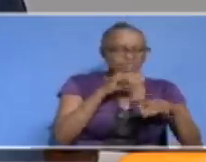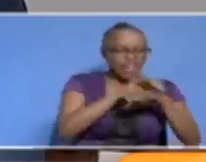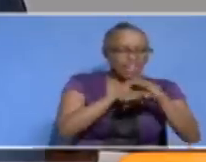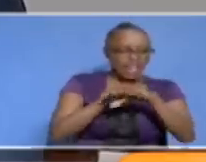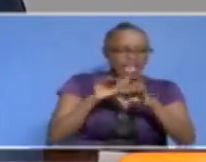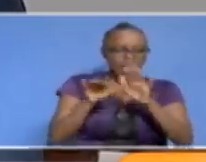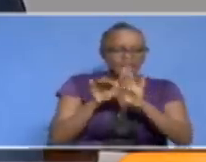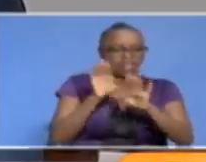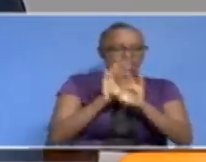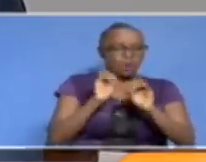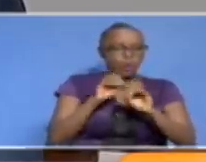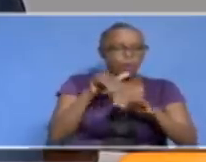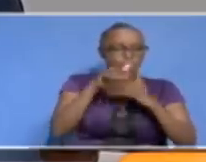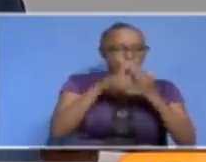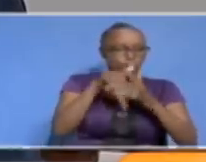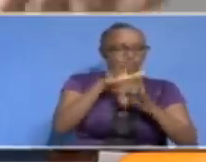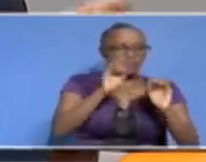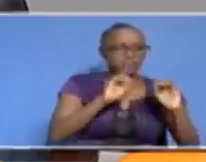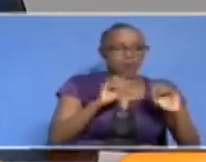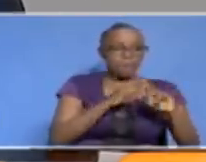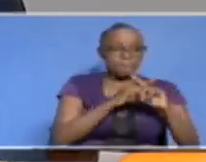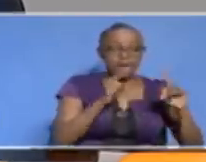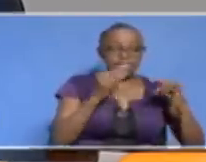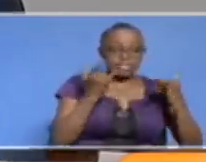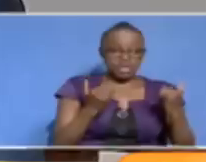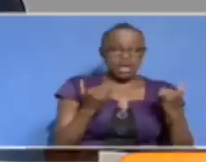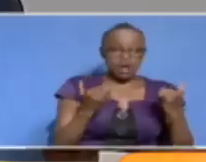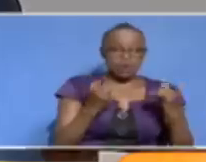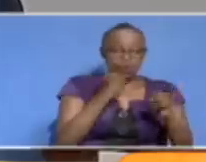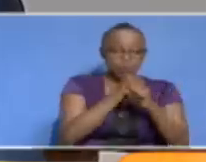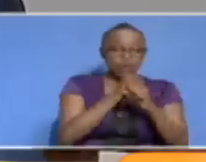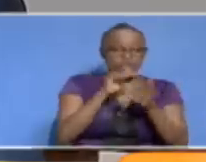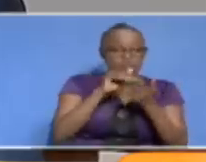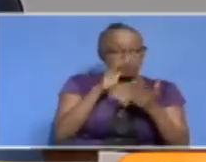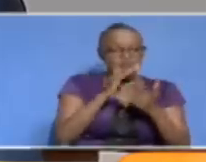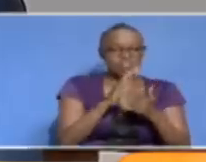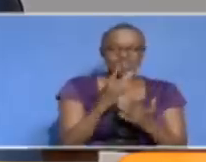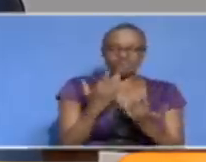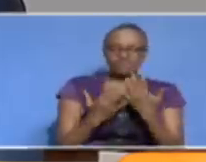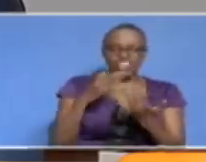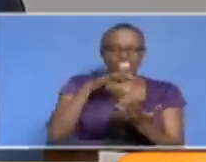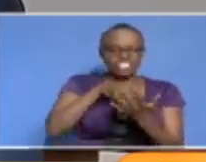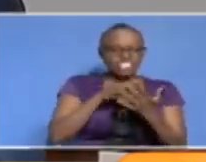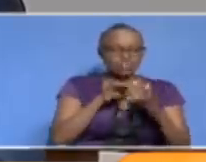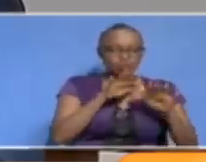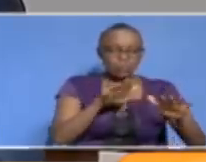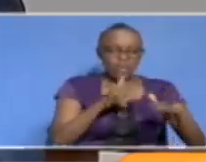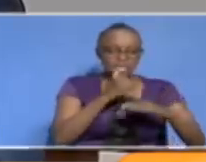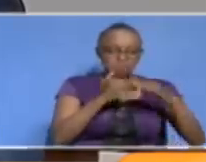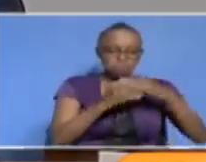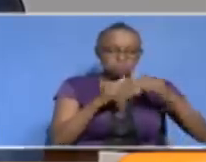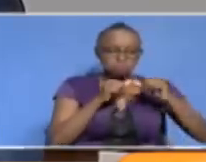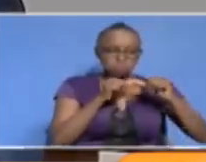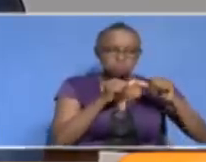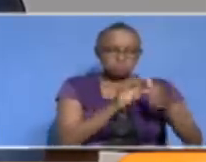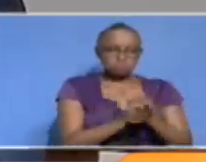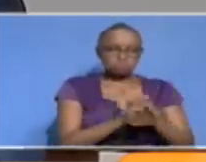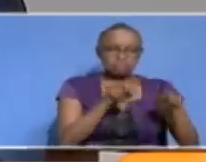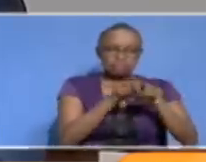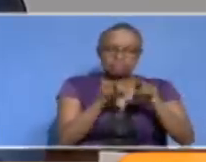fika kila mahali at once. But now we are doing more fire stations, we are doing more markets, we are